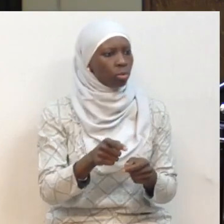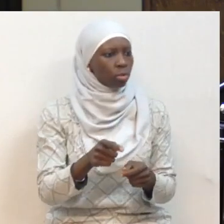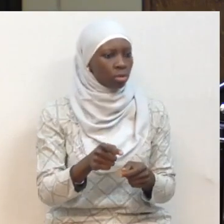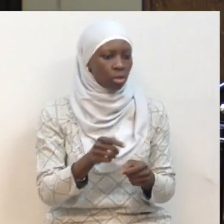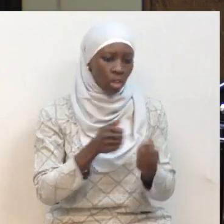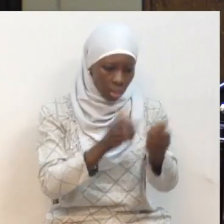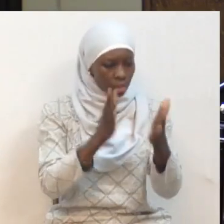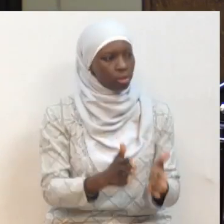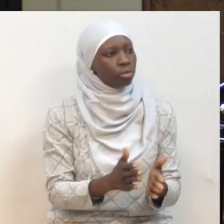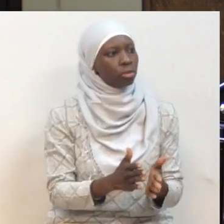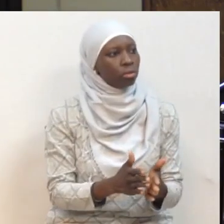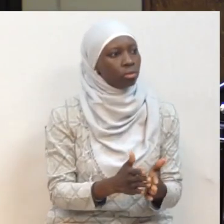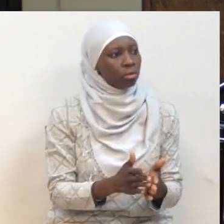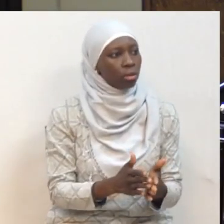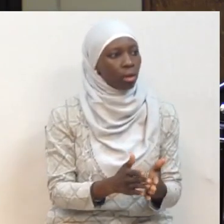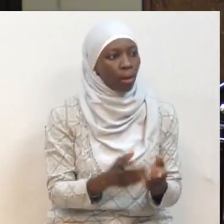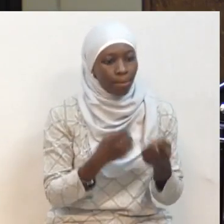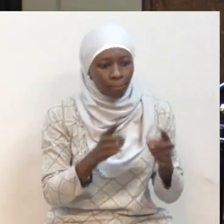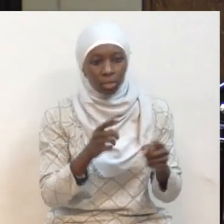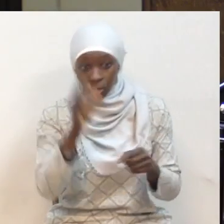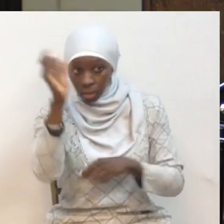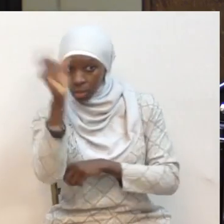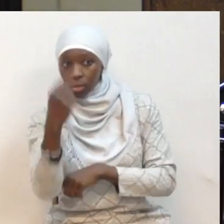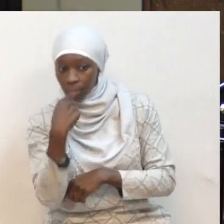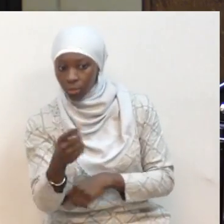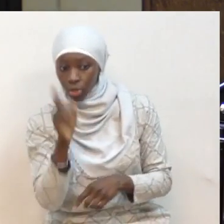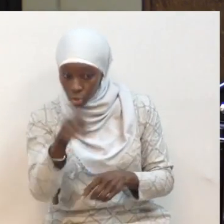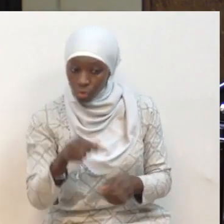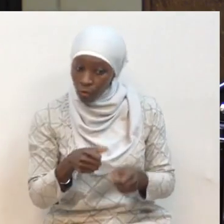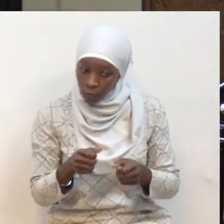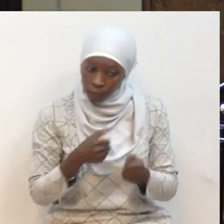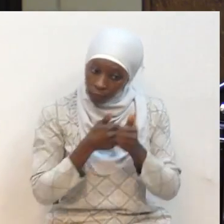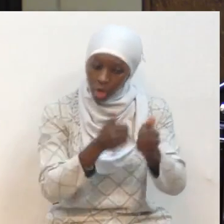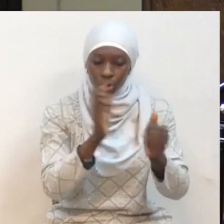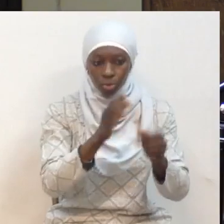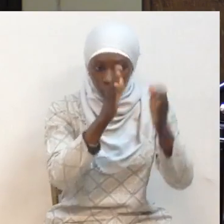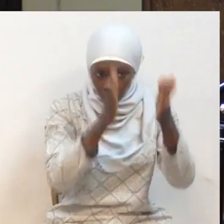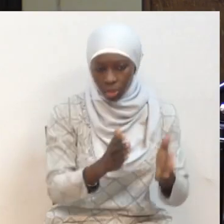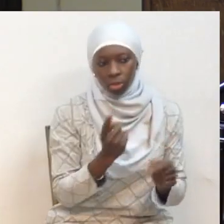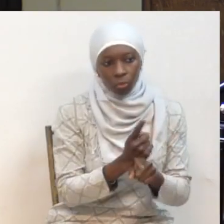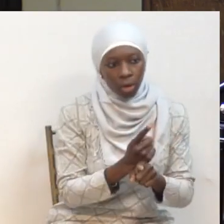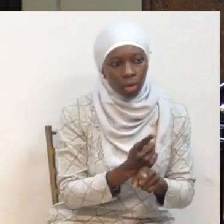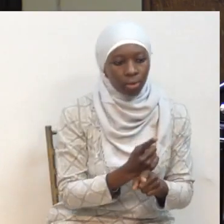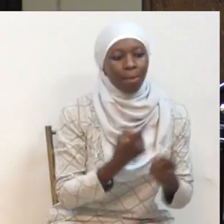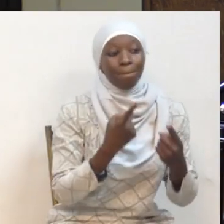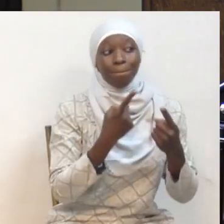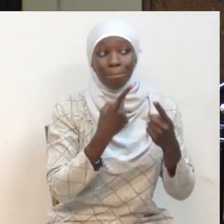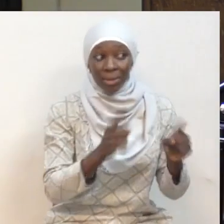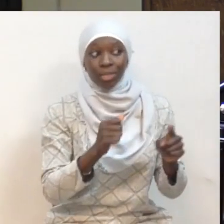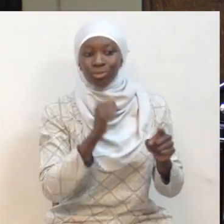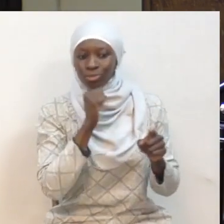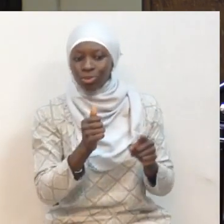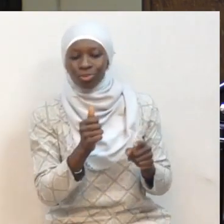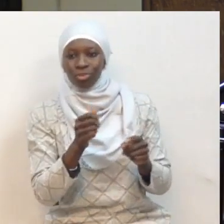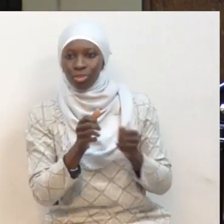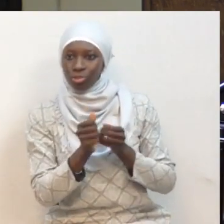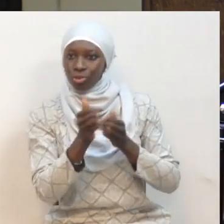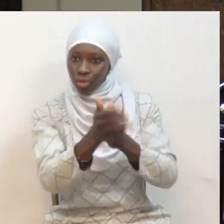choose, not the leader who uses me as a slave, and he is Pharaoh and the